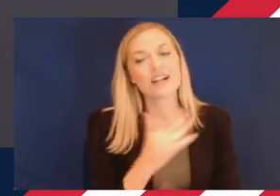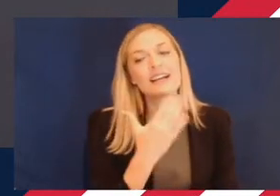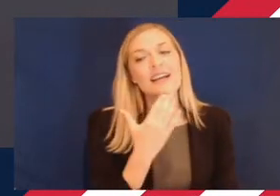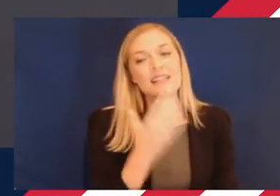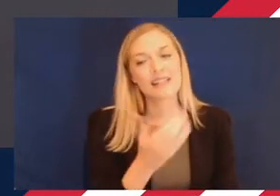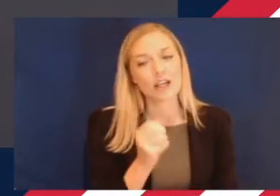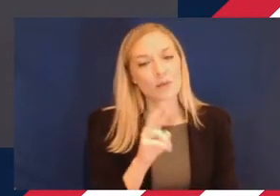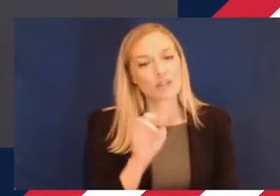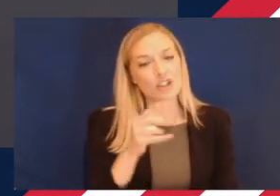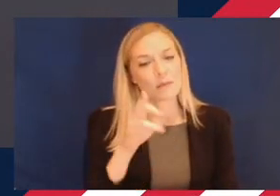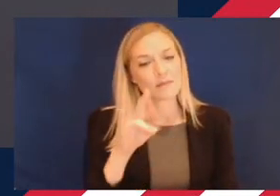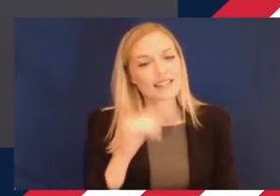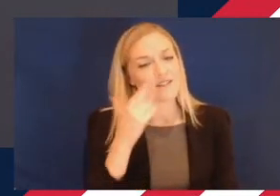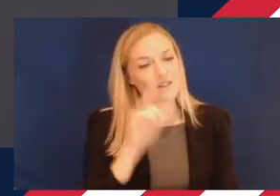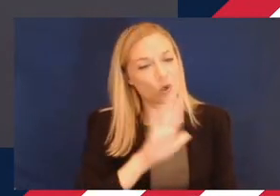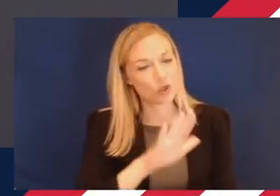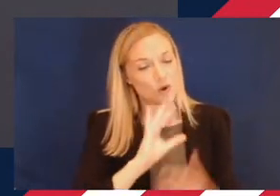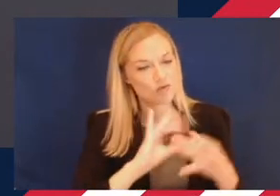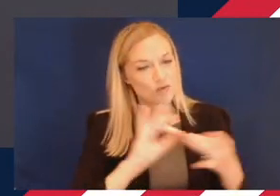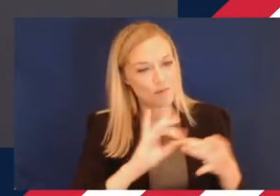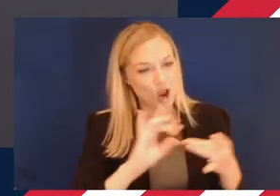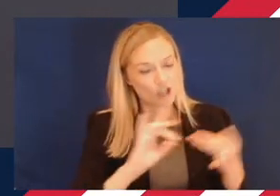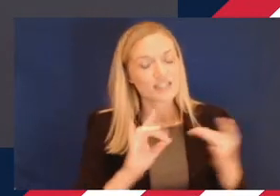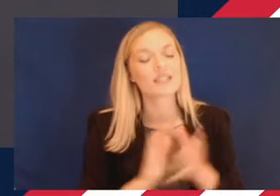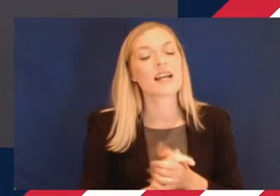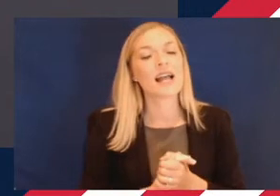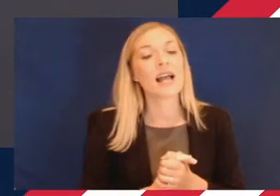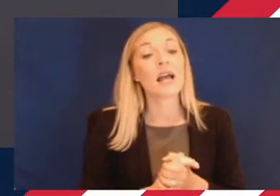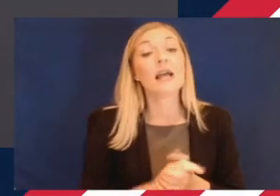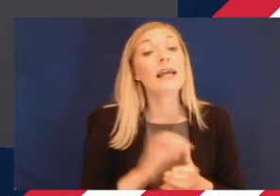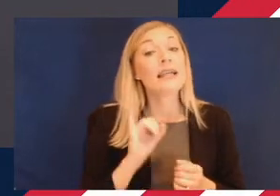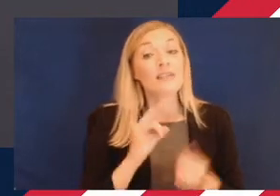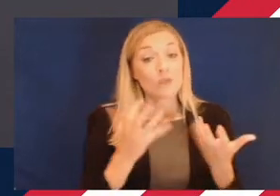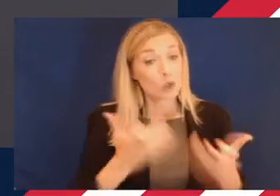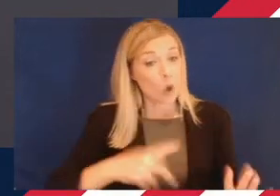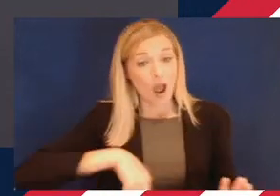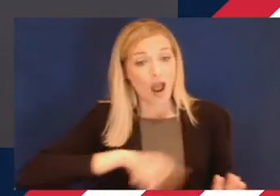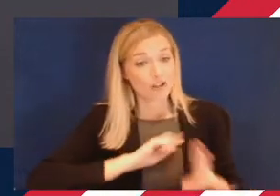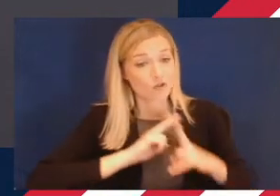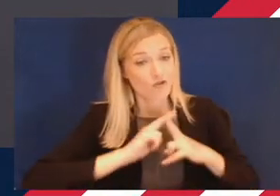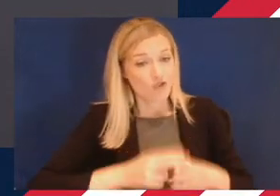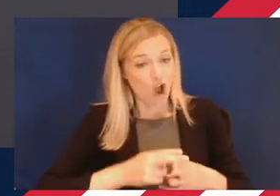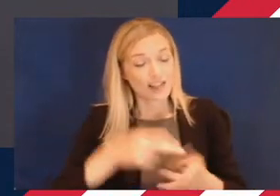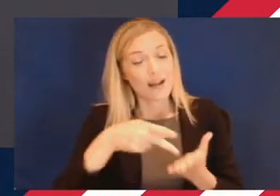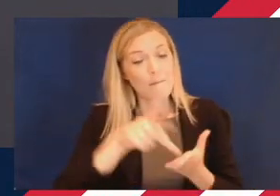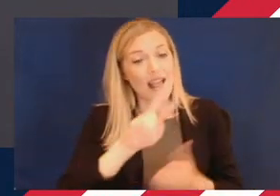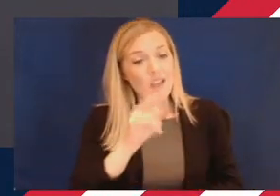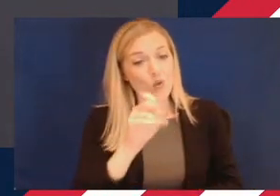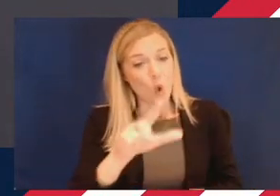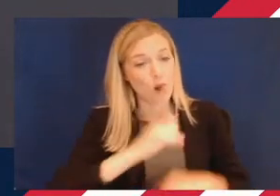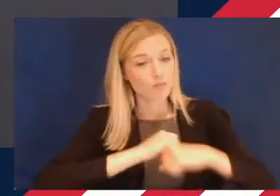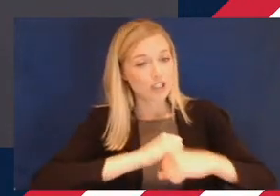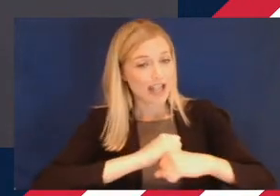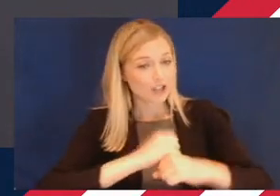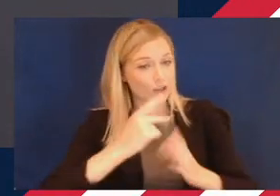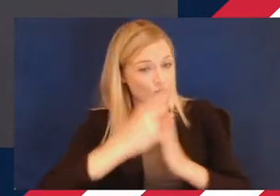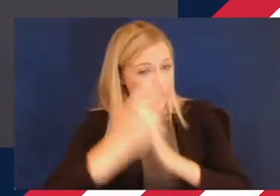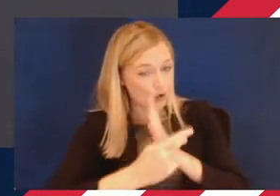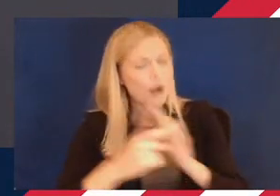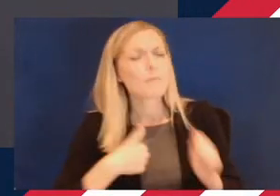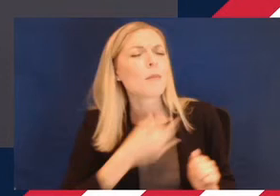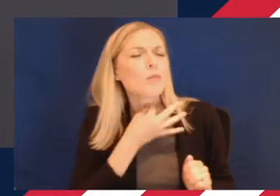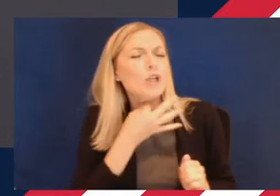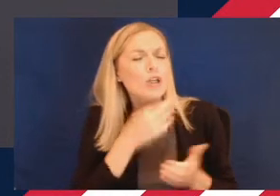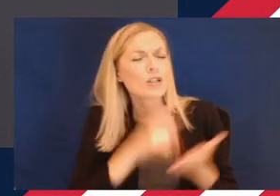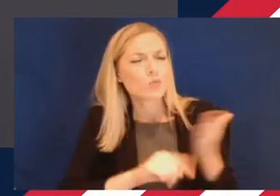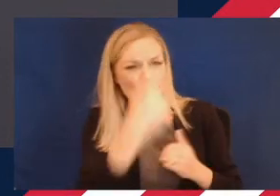And I'll pick up where you left off. If you don't want us to call it the payroll protection program, I'm curious to see what you think we should call it.